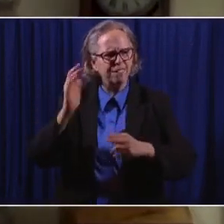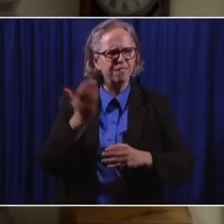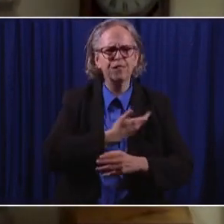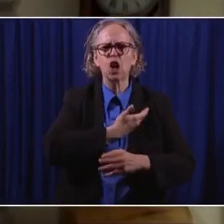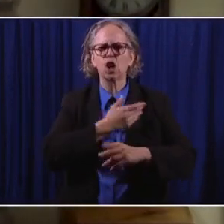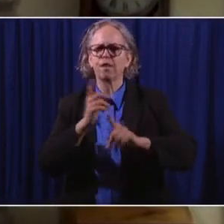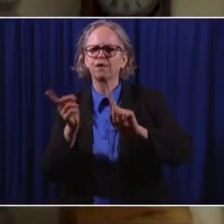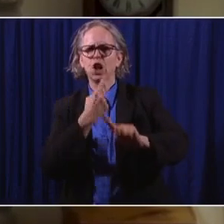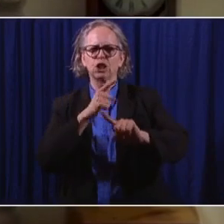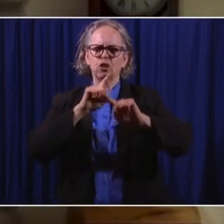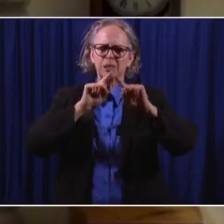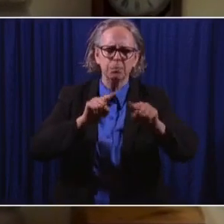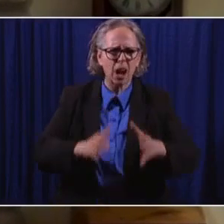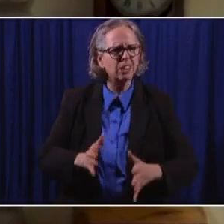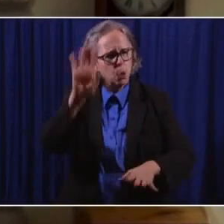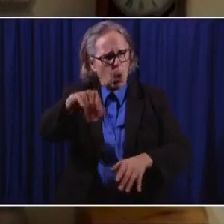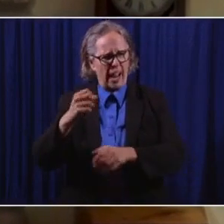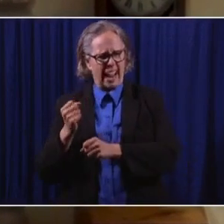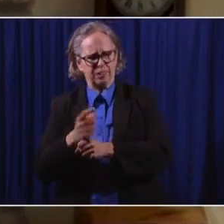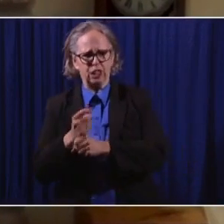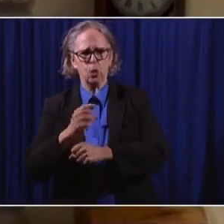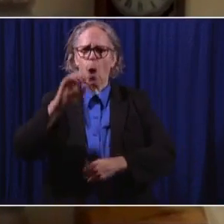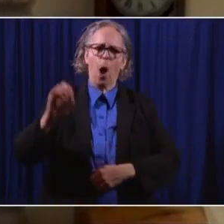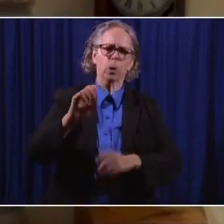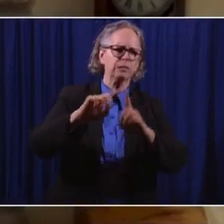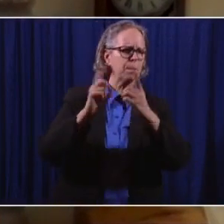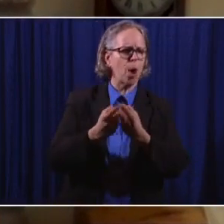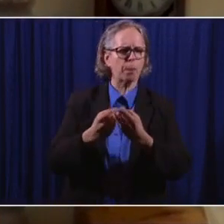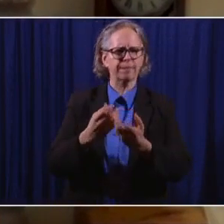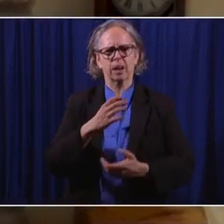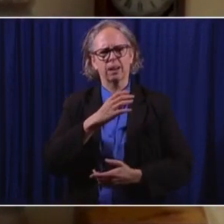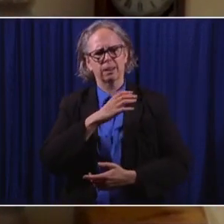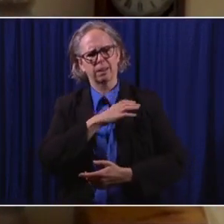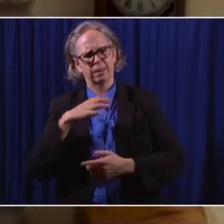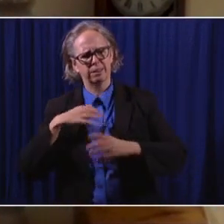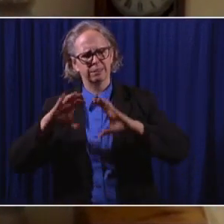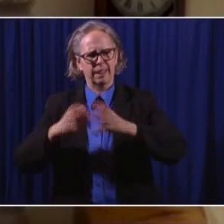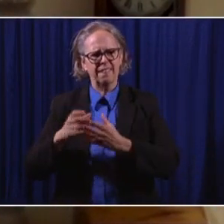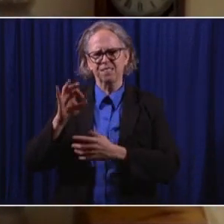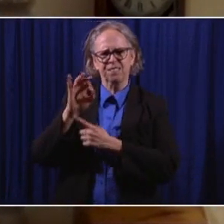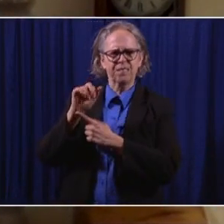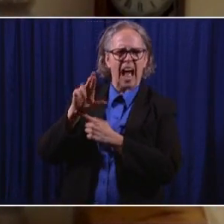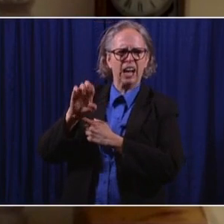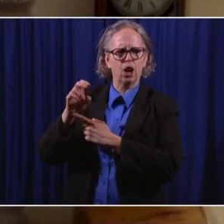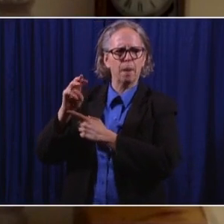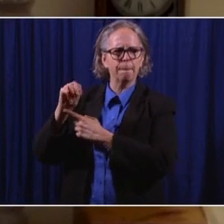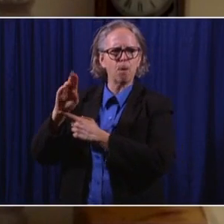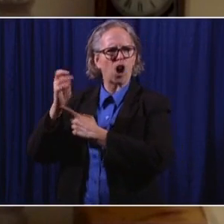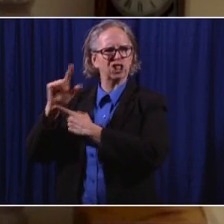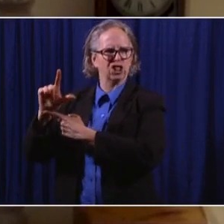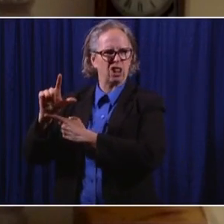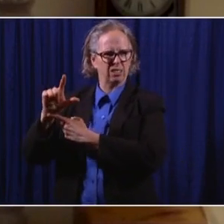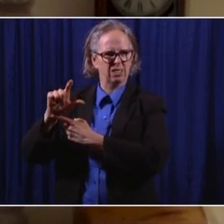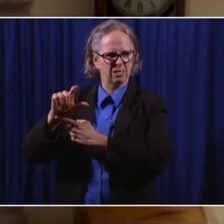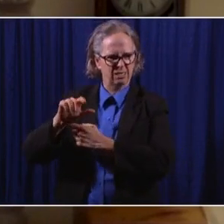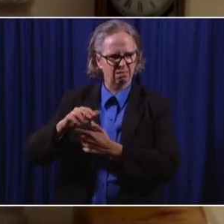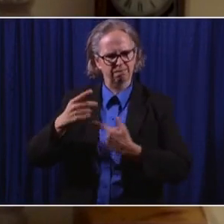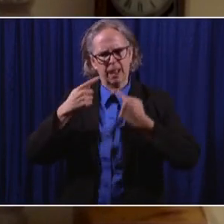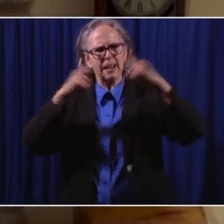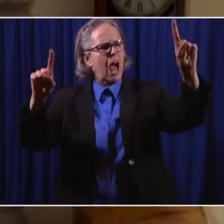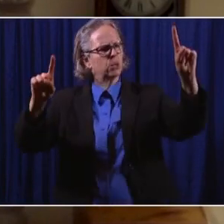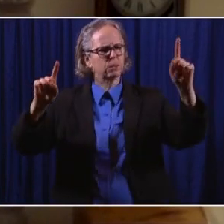Commerce's Division of State Fire Marshal joins the Ohio Department of Public Safety's Division of EMS, the Ohio Fire Service